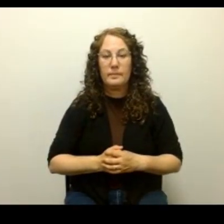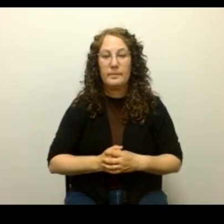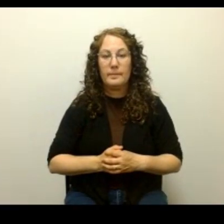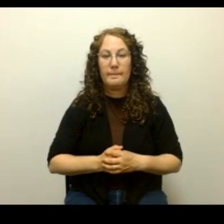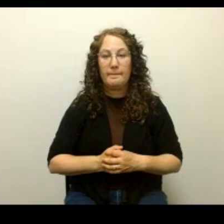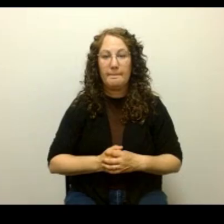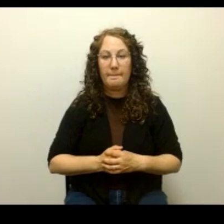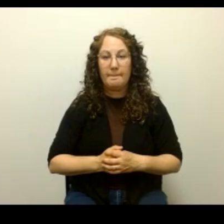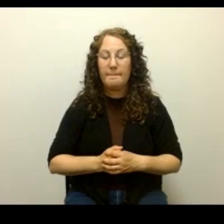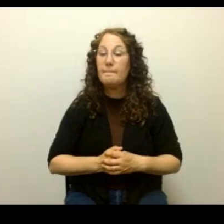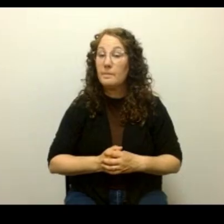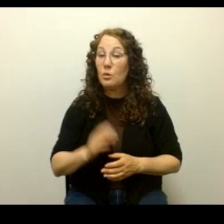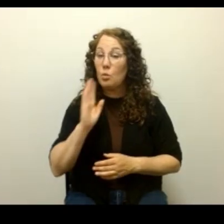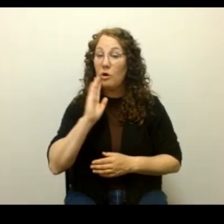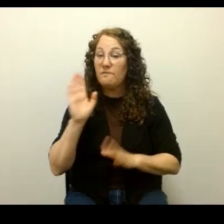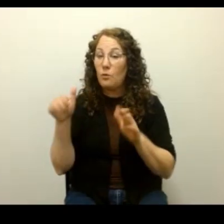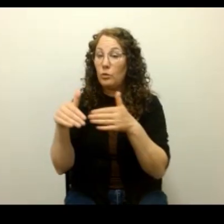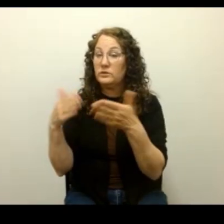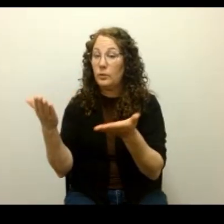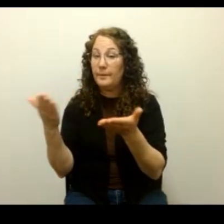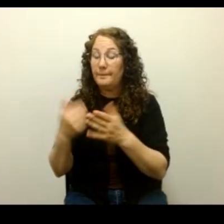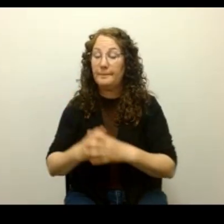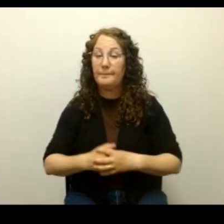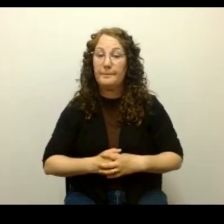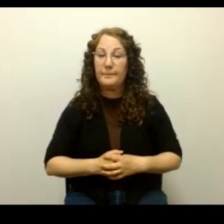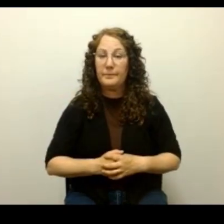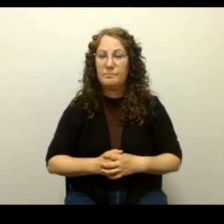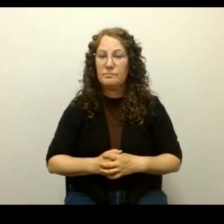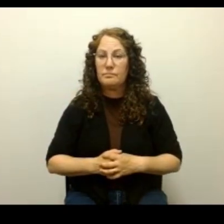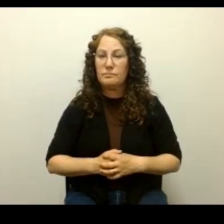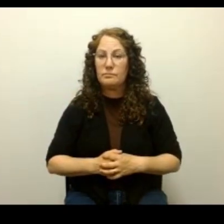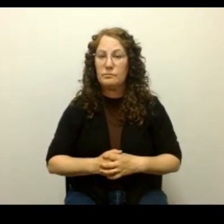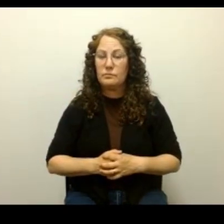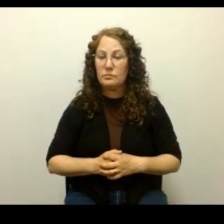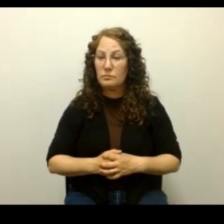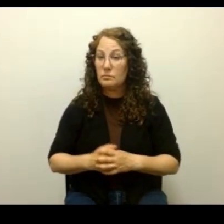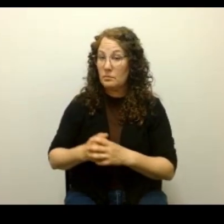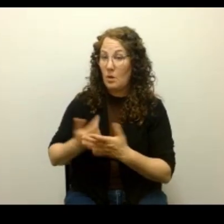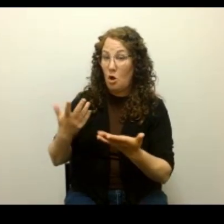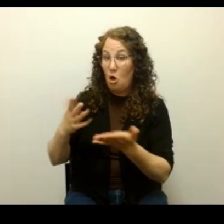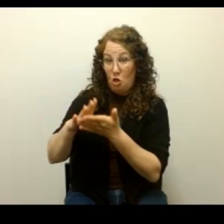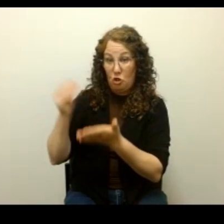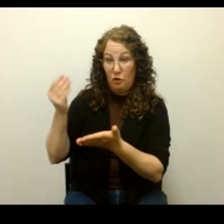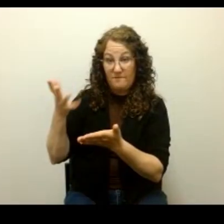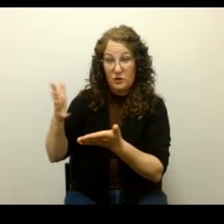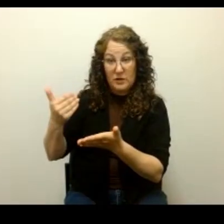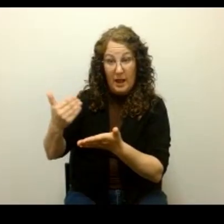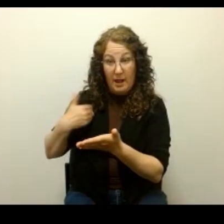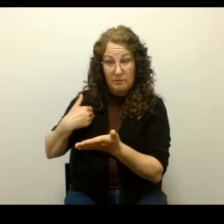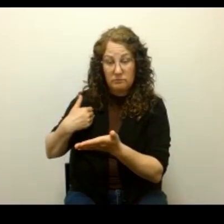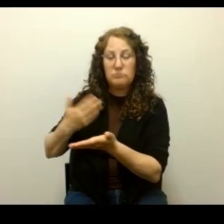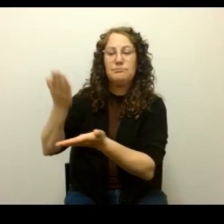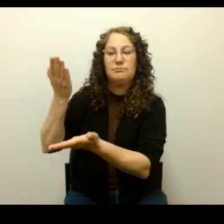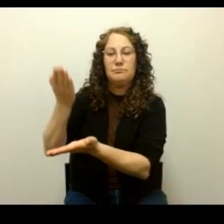you will be focusing on proving that learning has actually